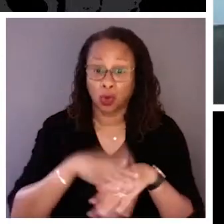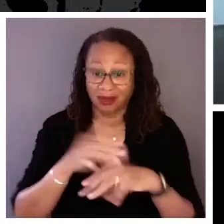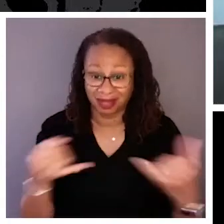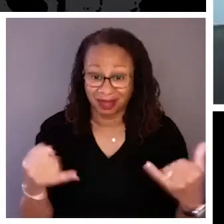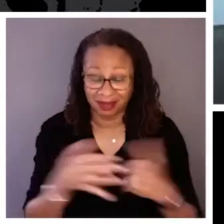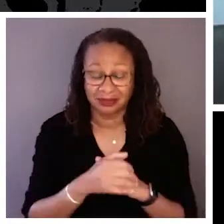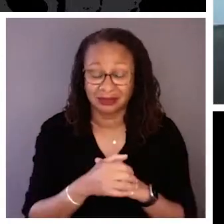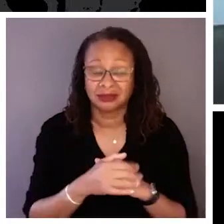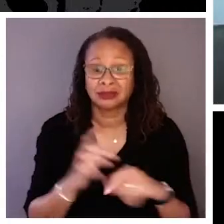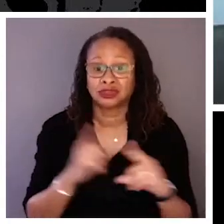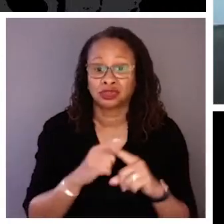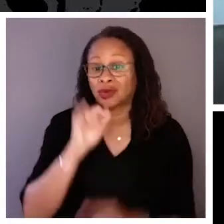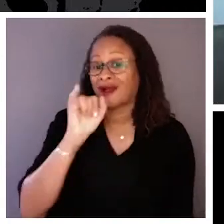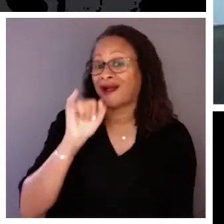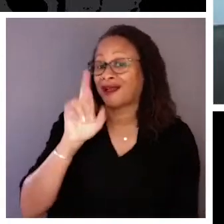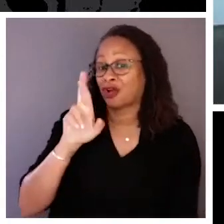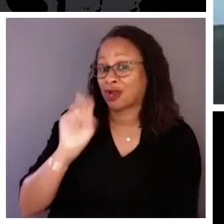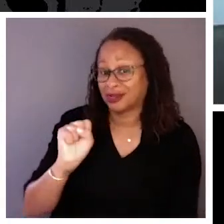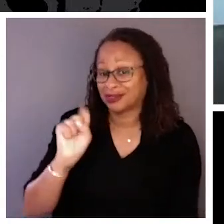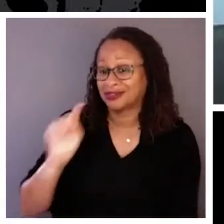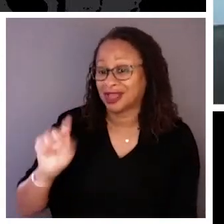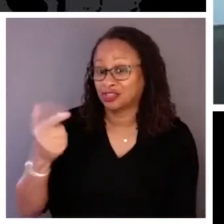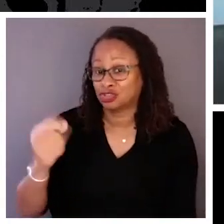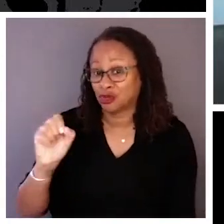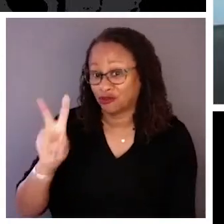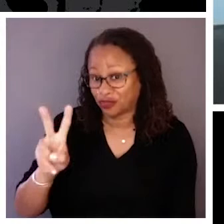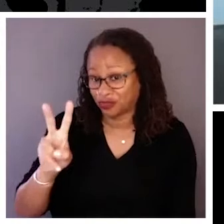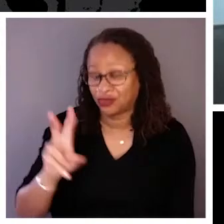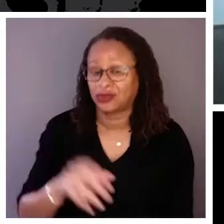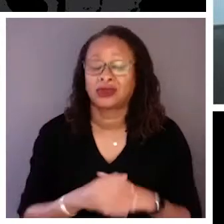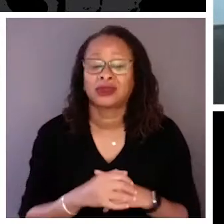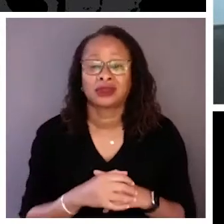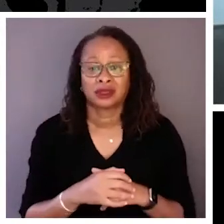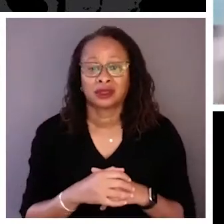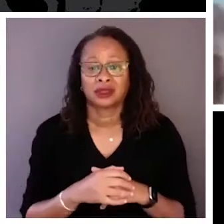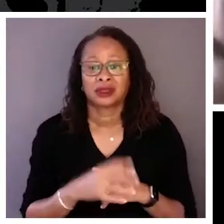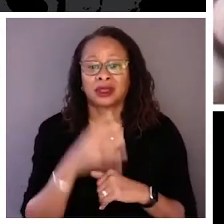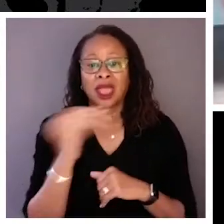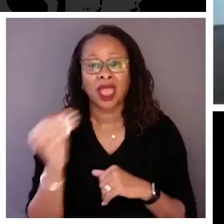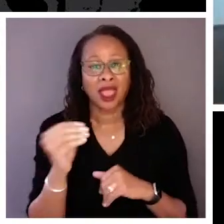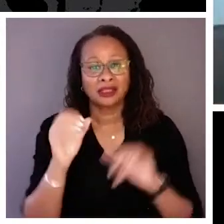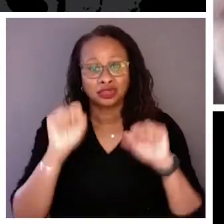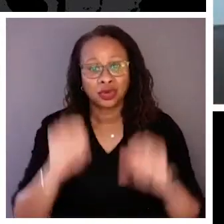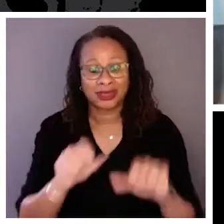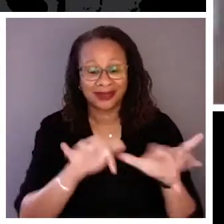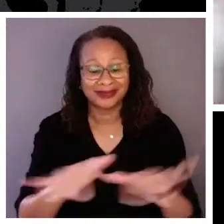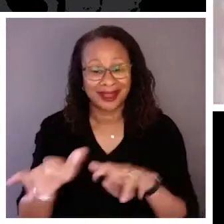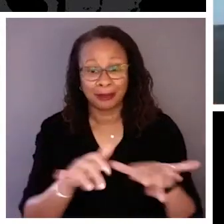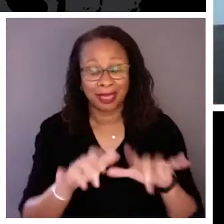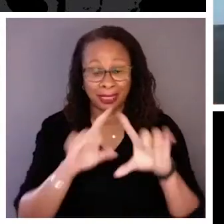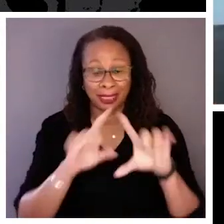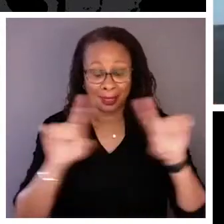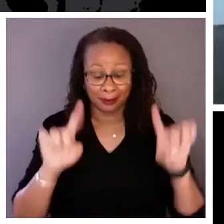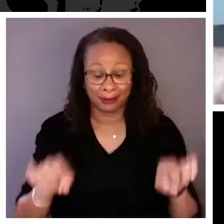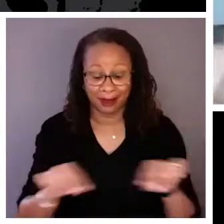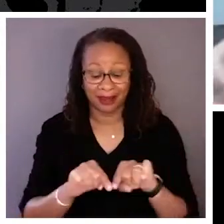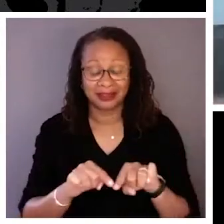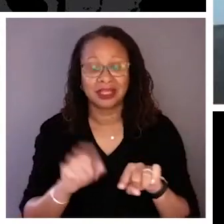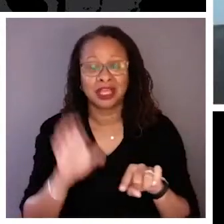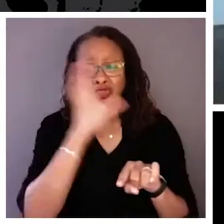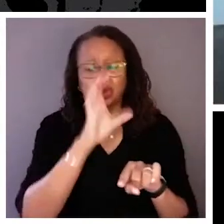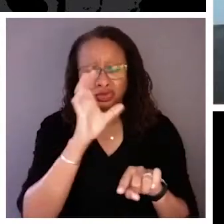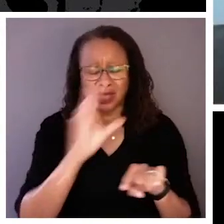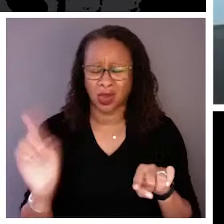to IRS.gov, and you can type in the box, the search box, "Where's